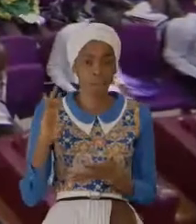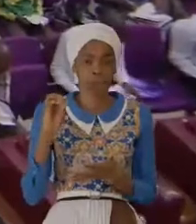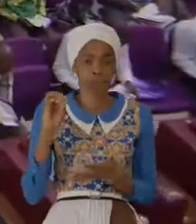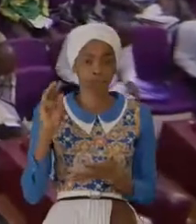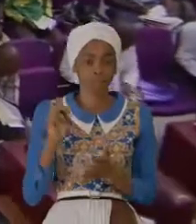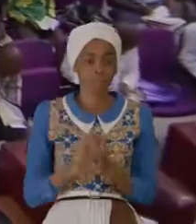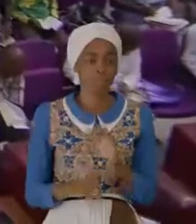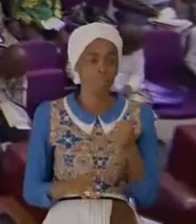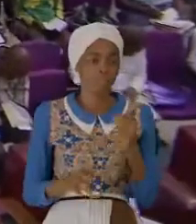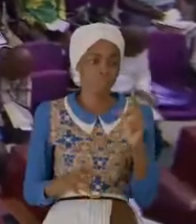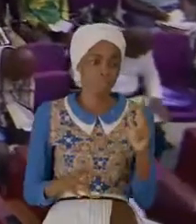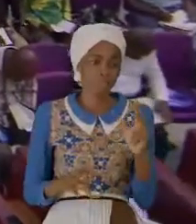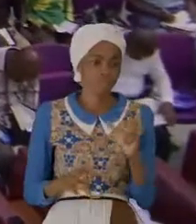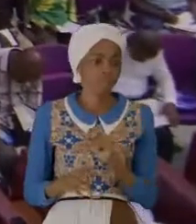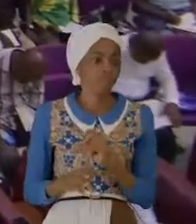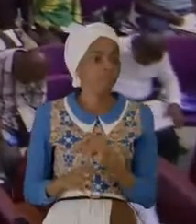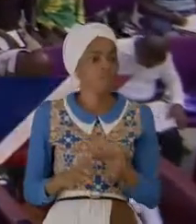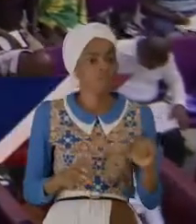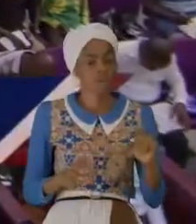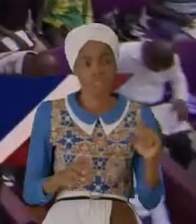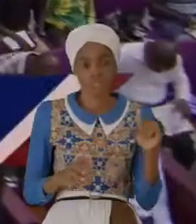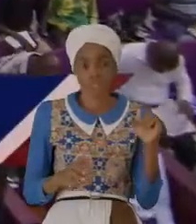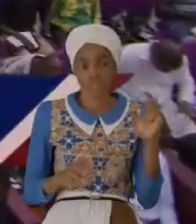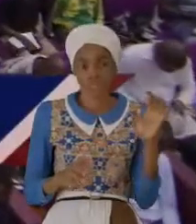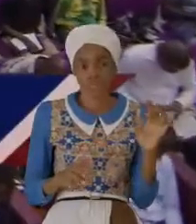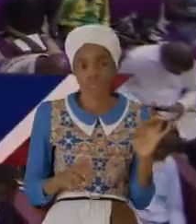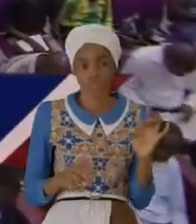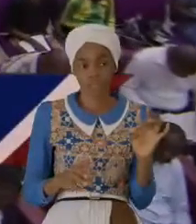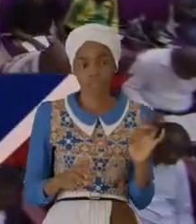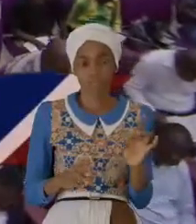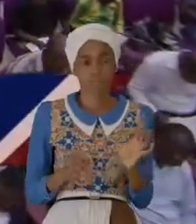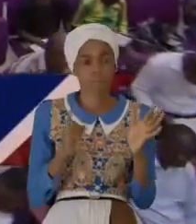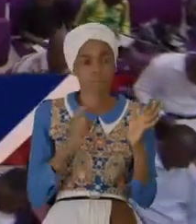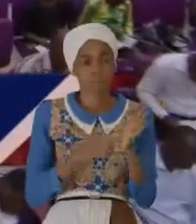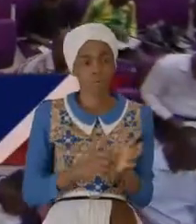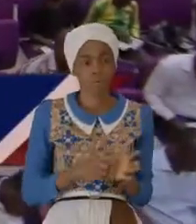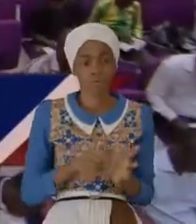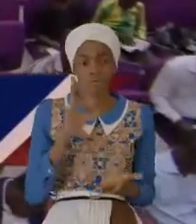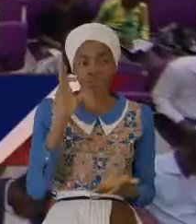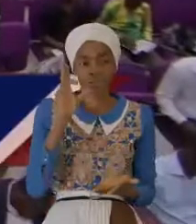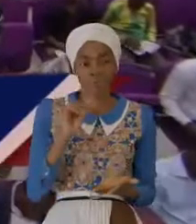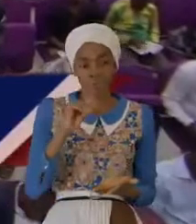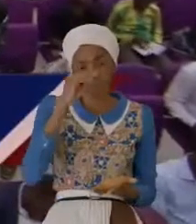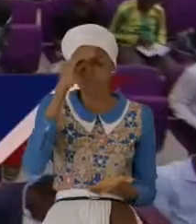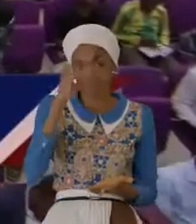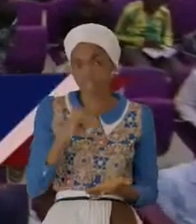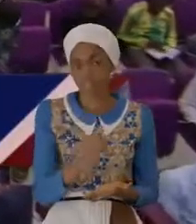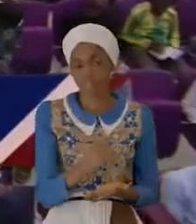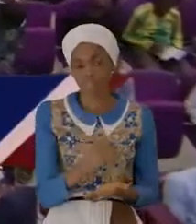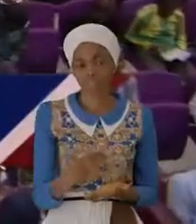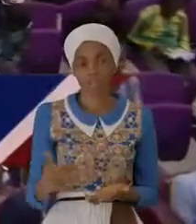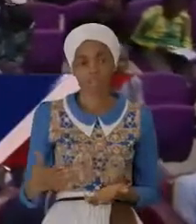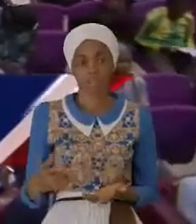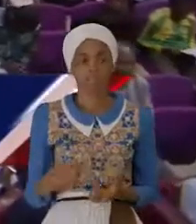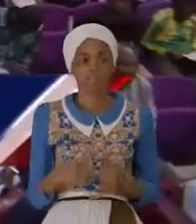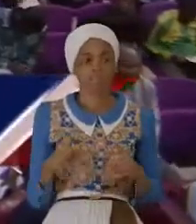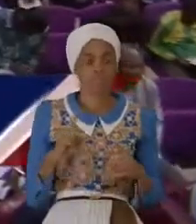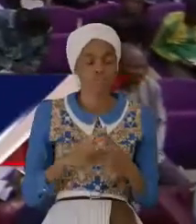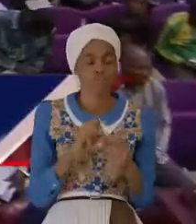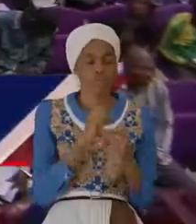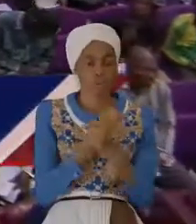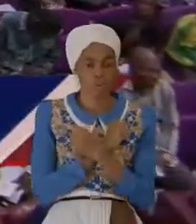13 at verse anything brought to